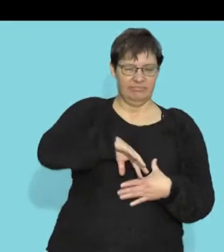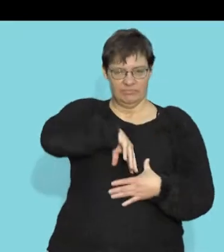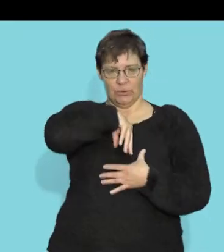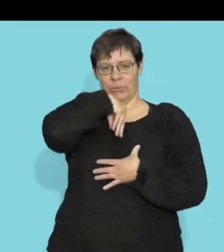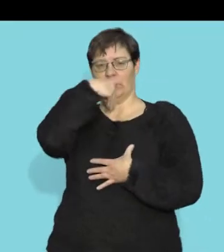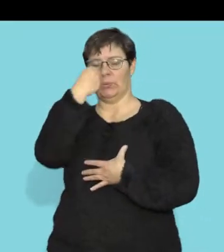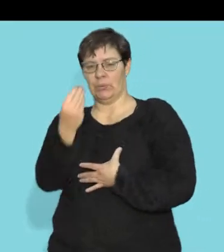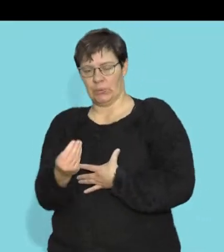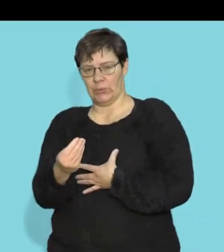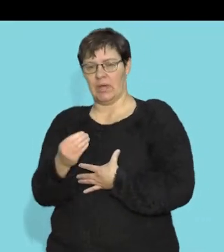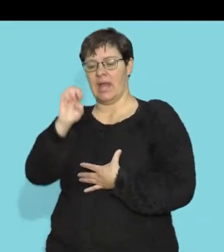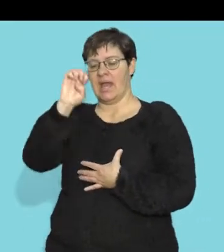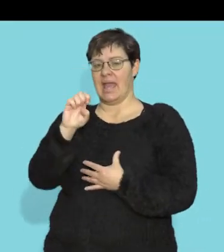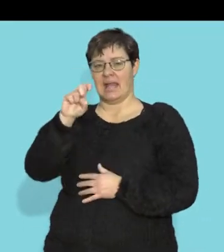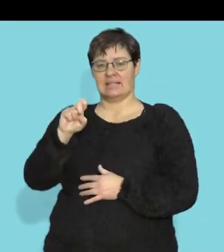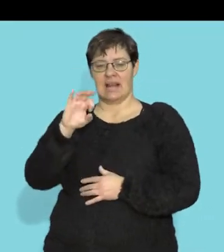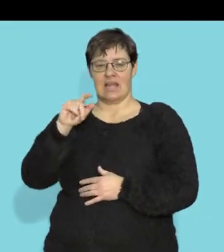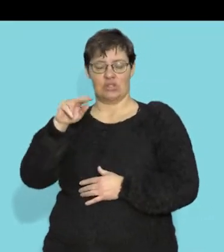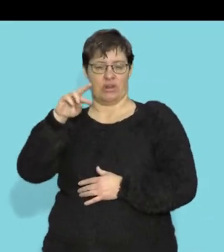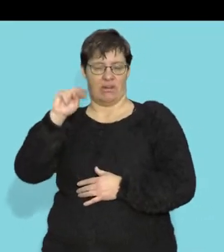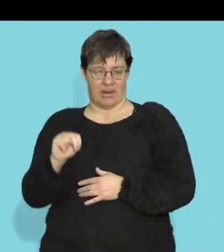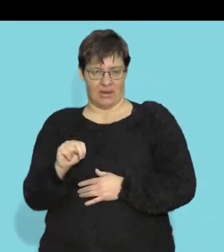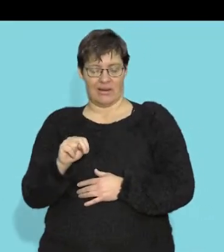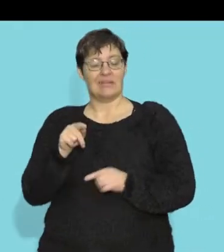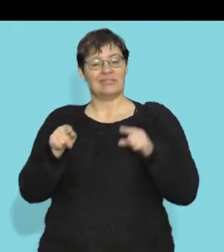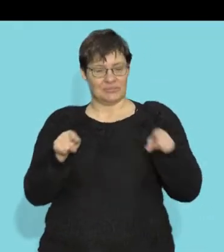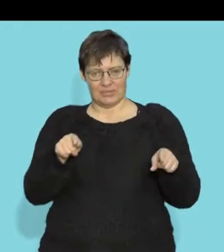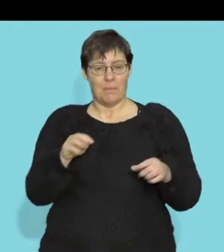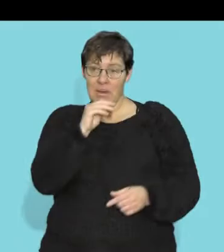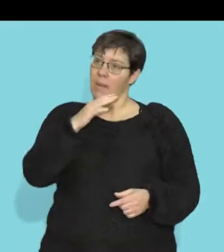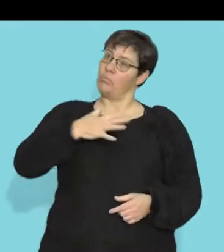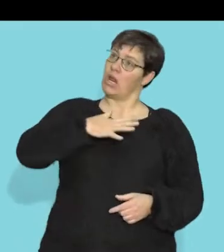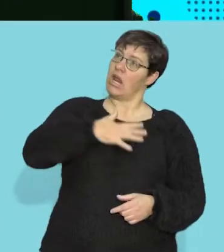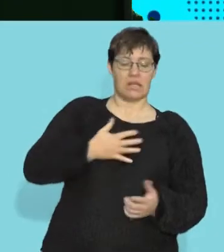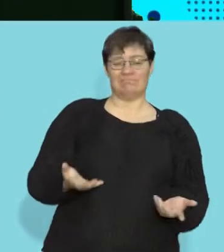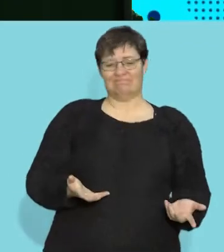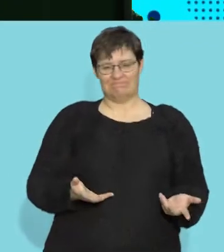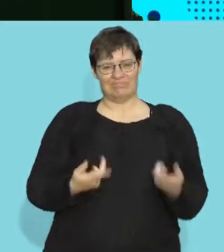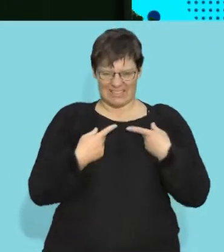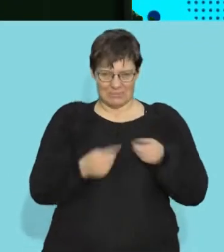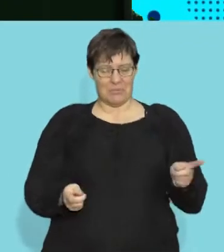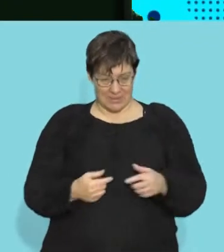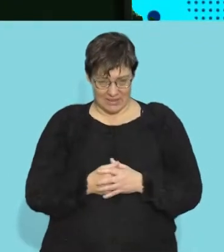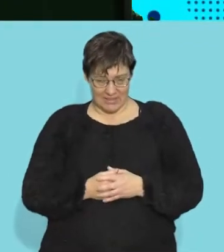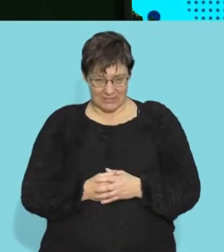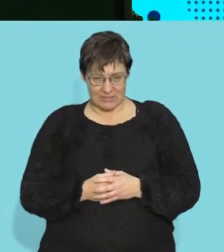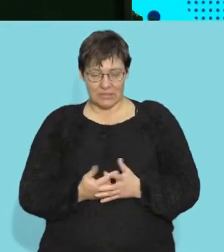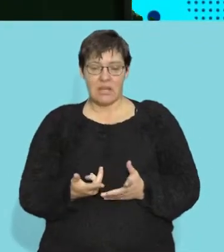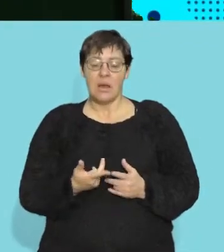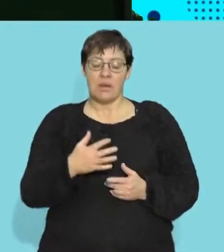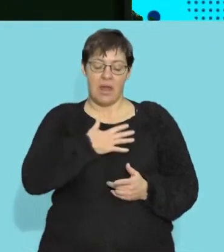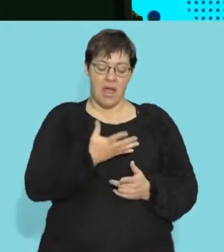not breathing. We often use the word breathing, right, just as the whole concept of bringing air in, taking it out.